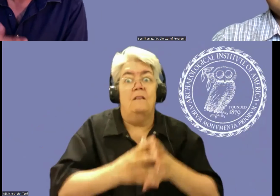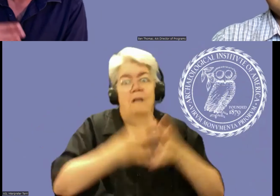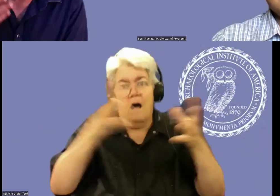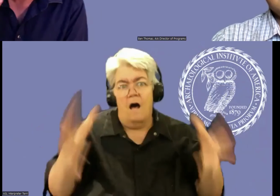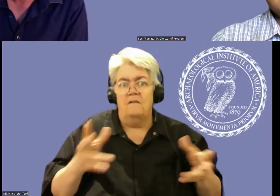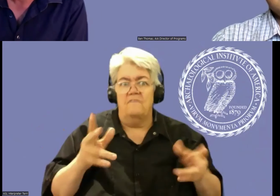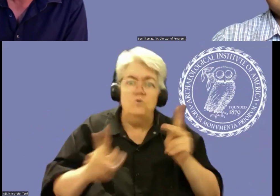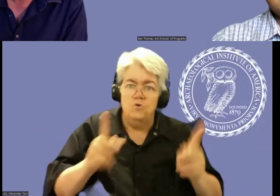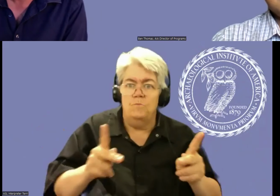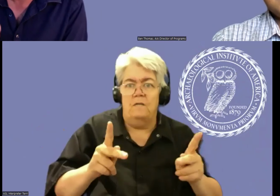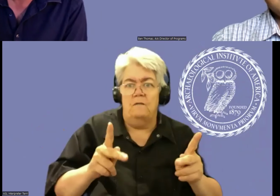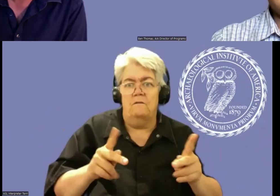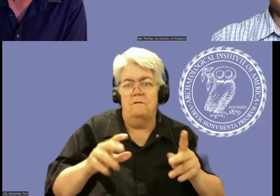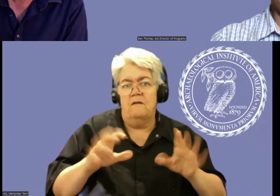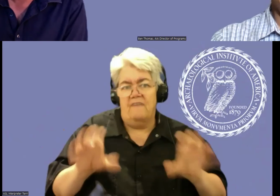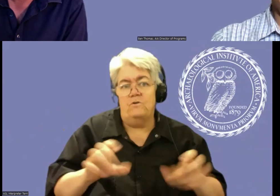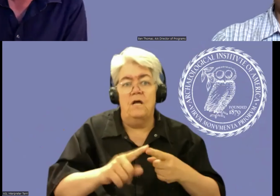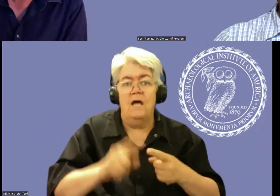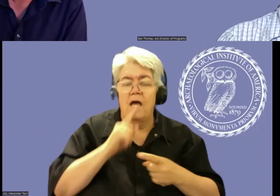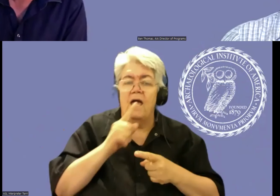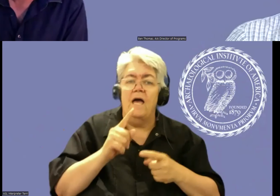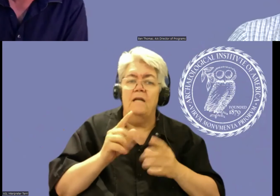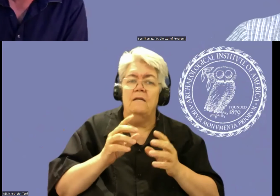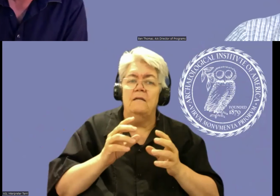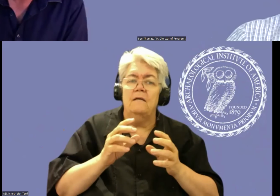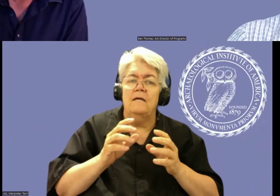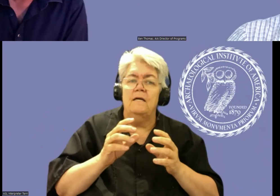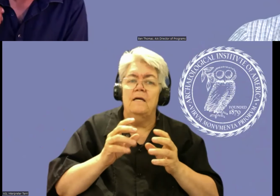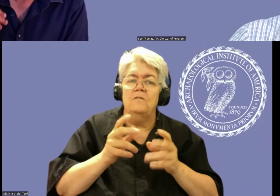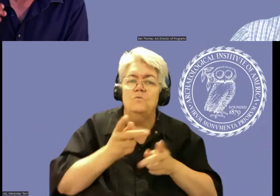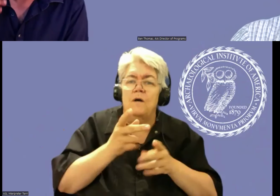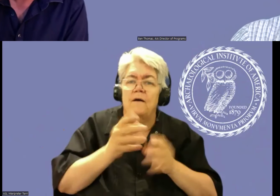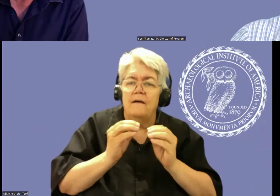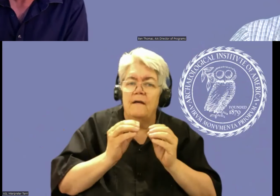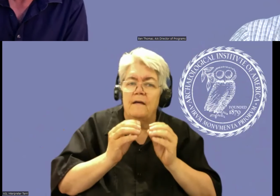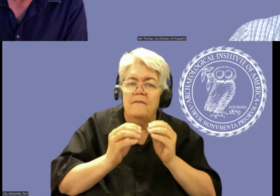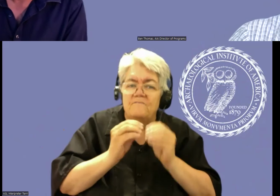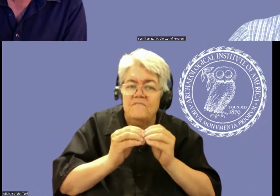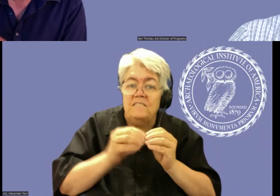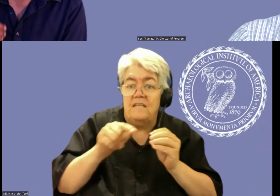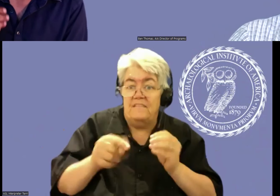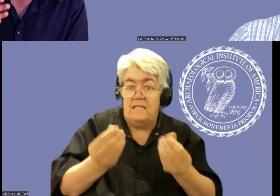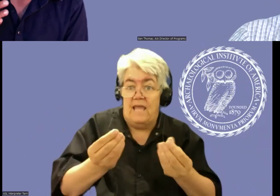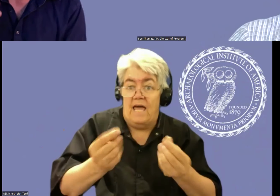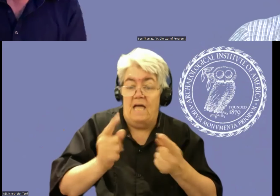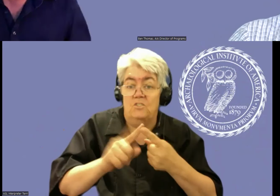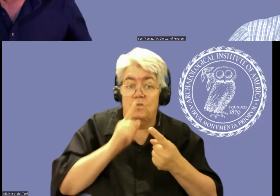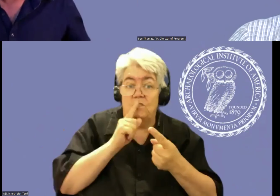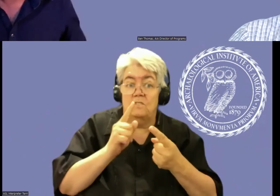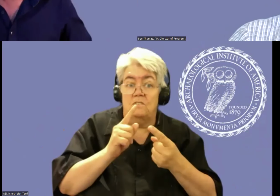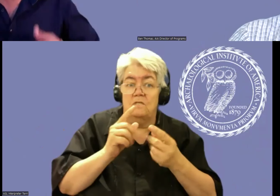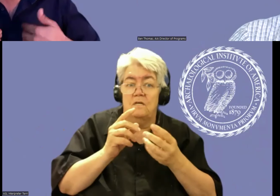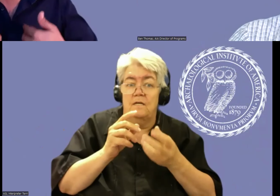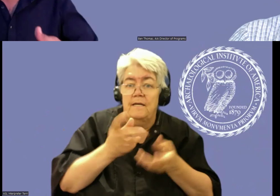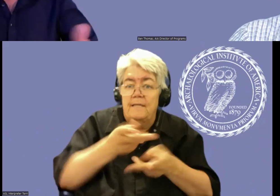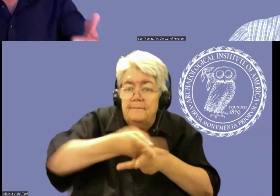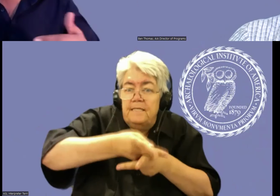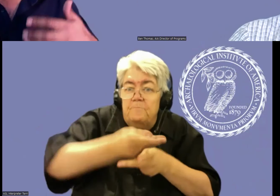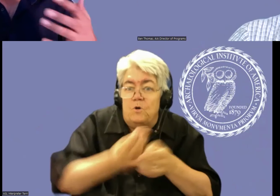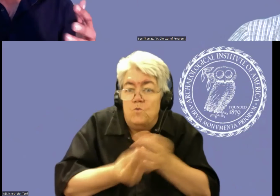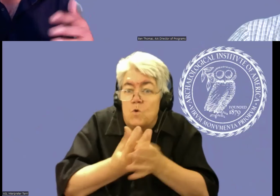that. And then maintaining the land in a, in a, in a way that it could be, um, fertile and the, um, every